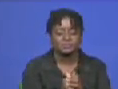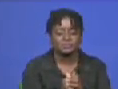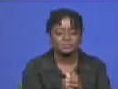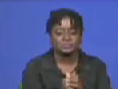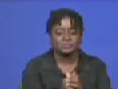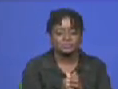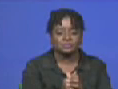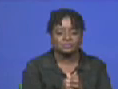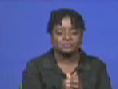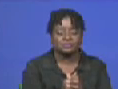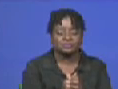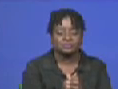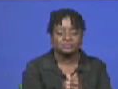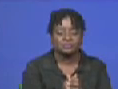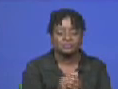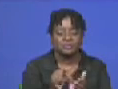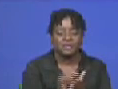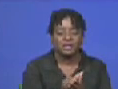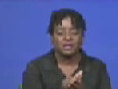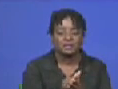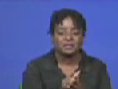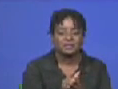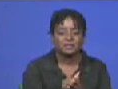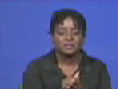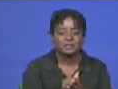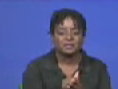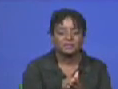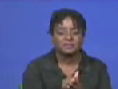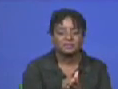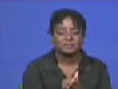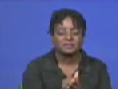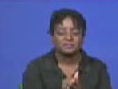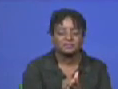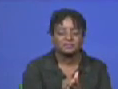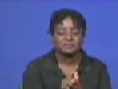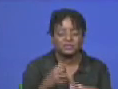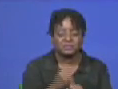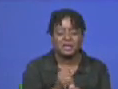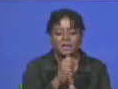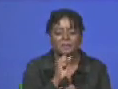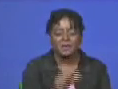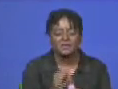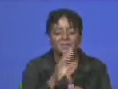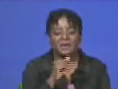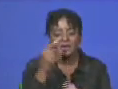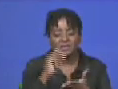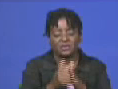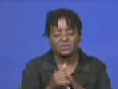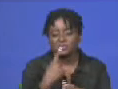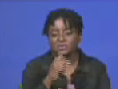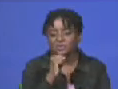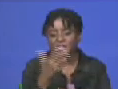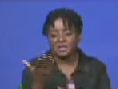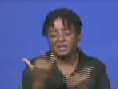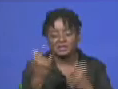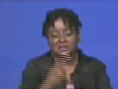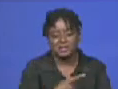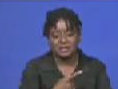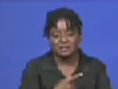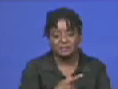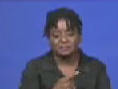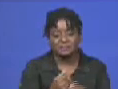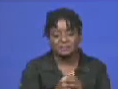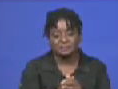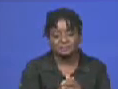that is made possible for those who are, by those who are not here today, because we match penny for penny everything that